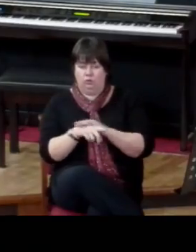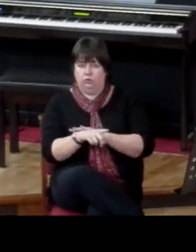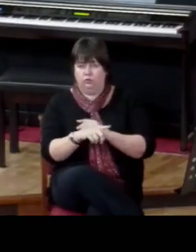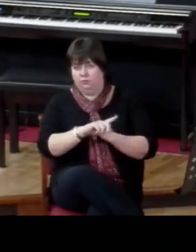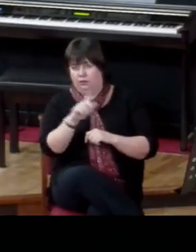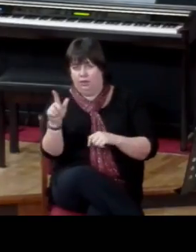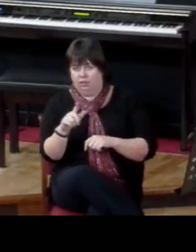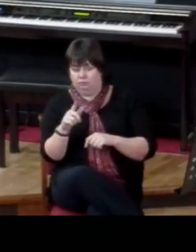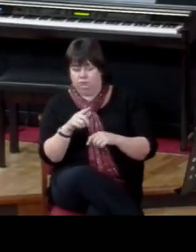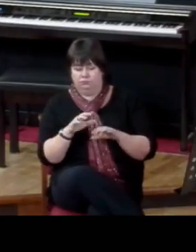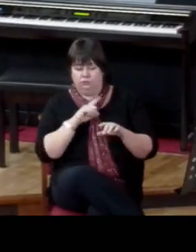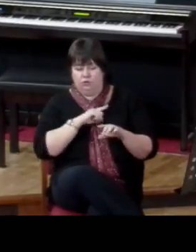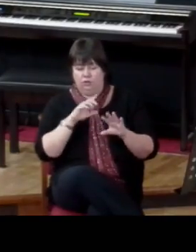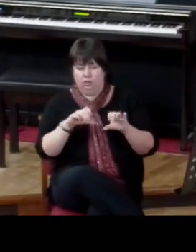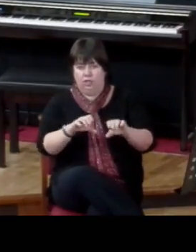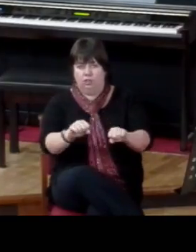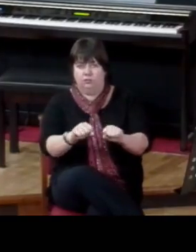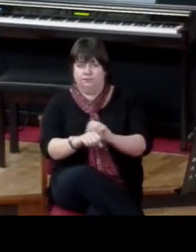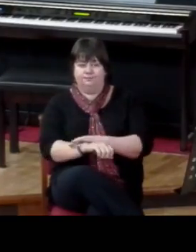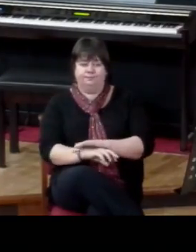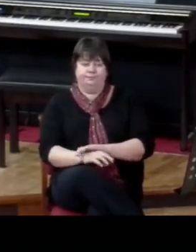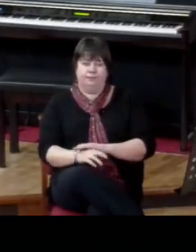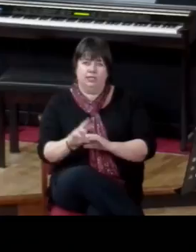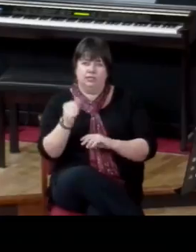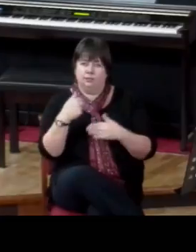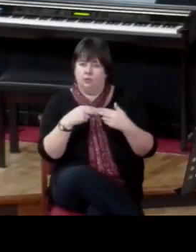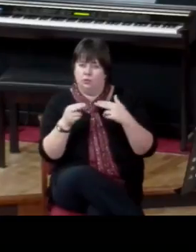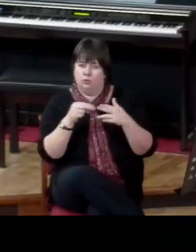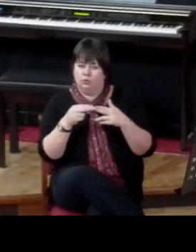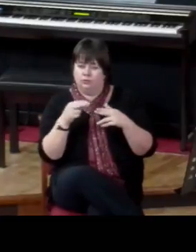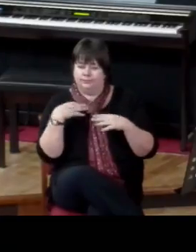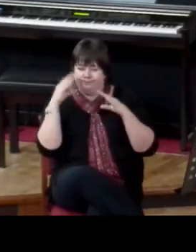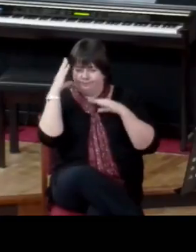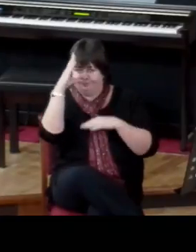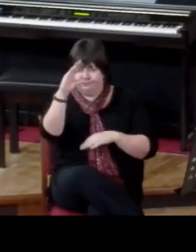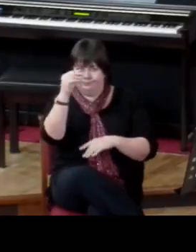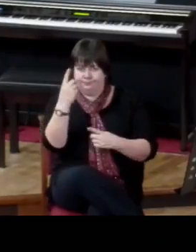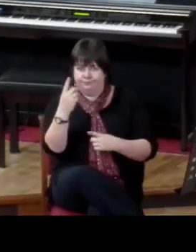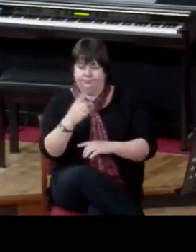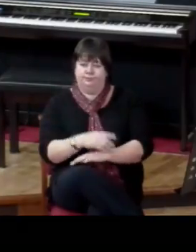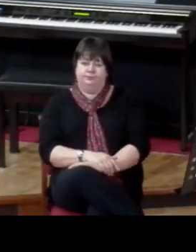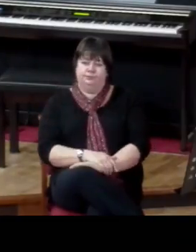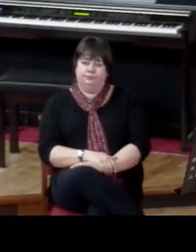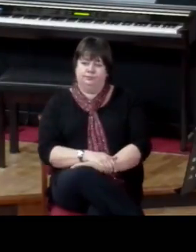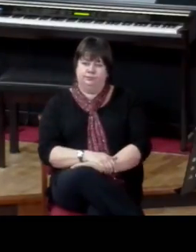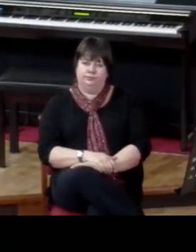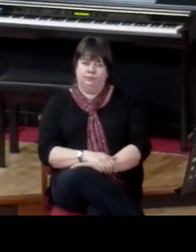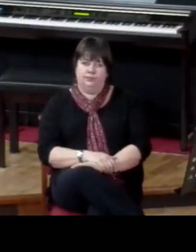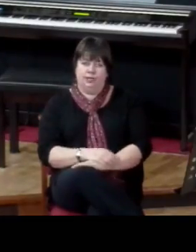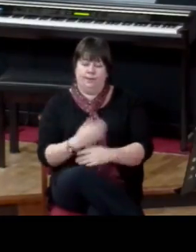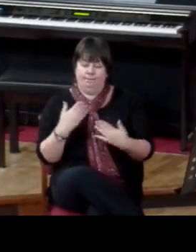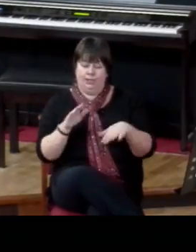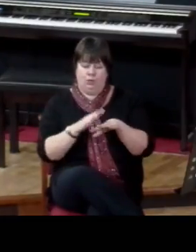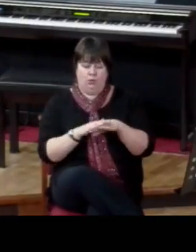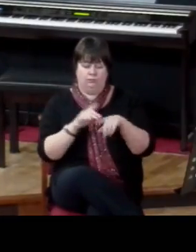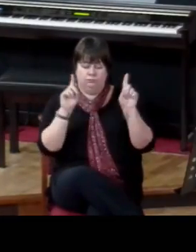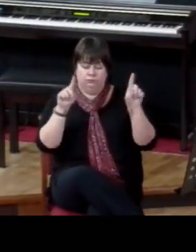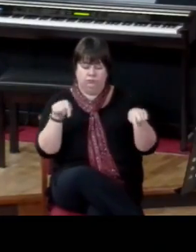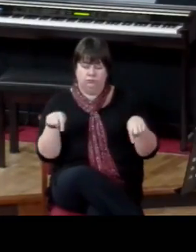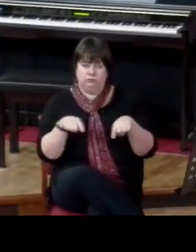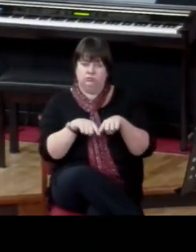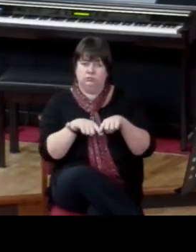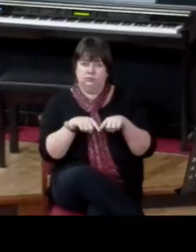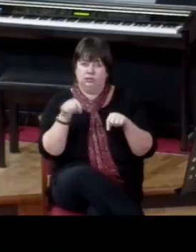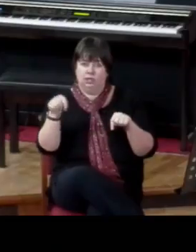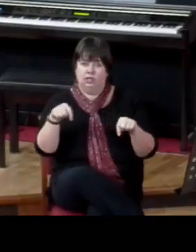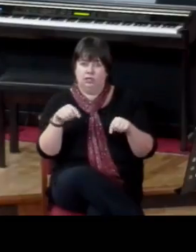news items, just to highlight stuff that's been on the screens or will be in your sheet as you arrived this morning. First of all, to